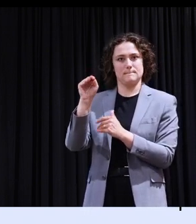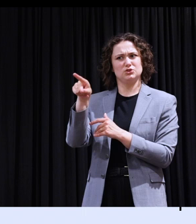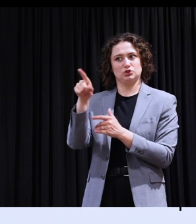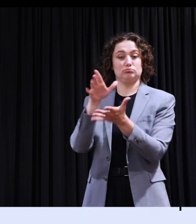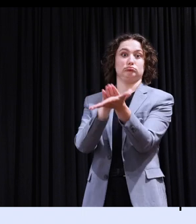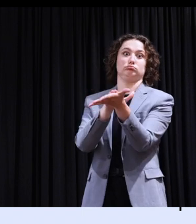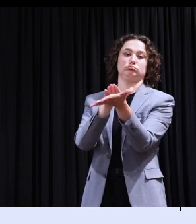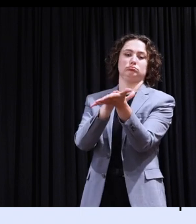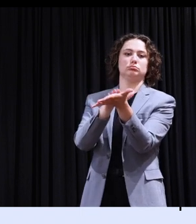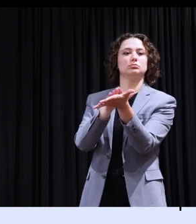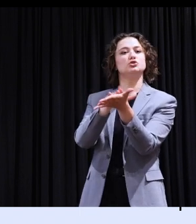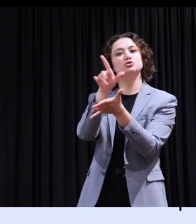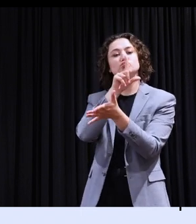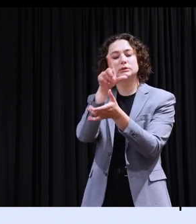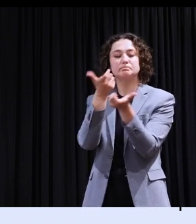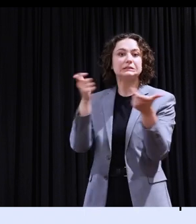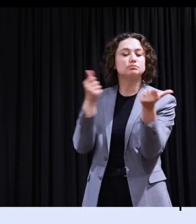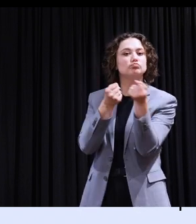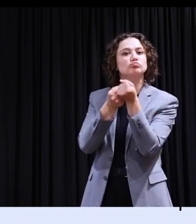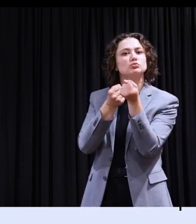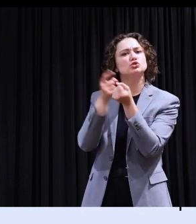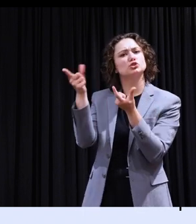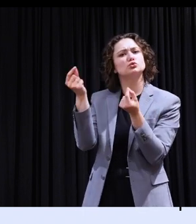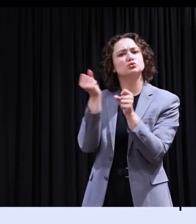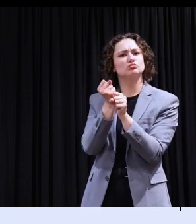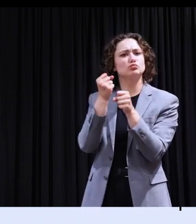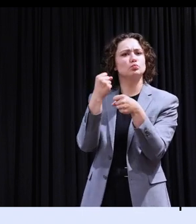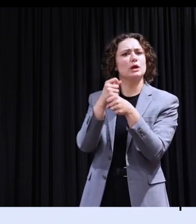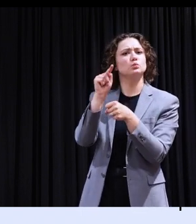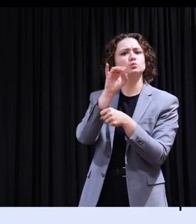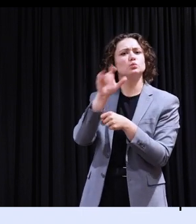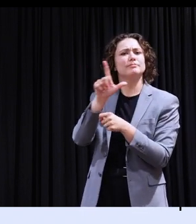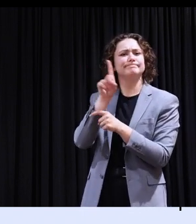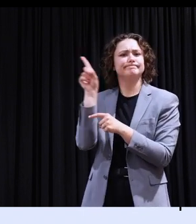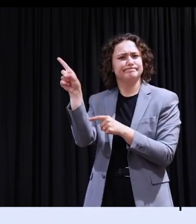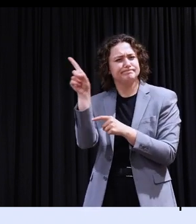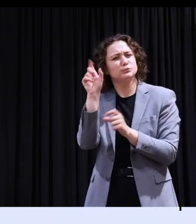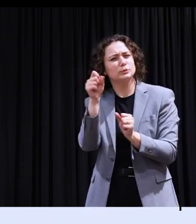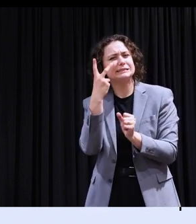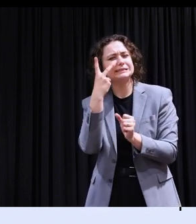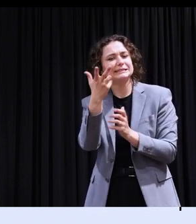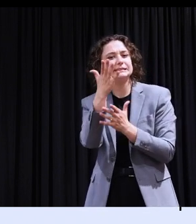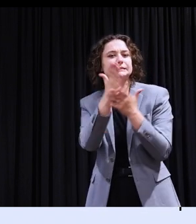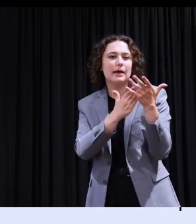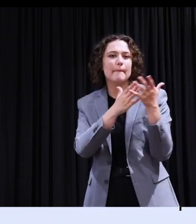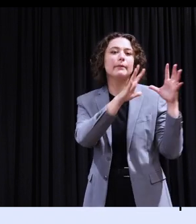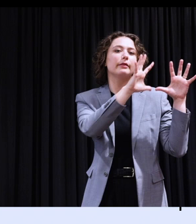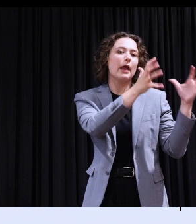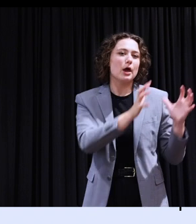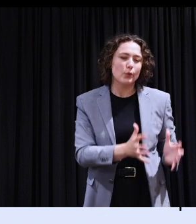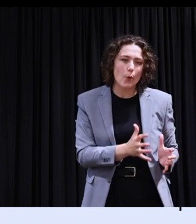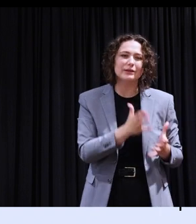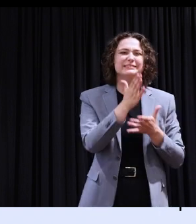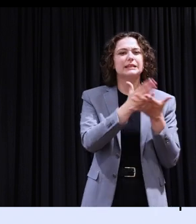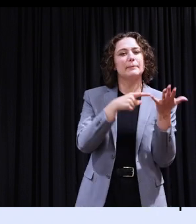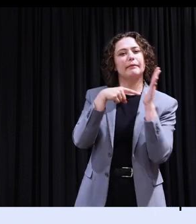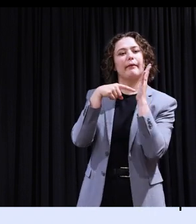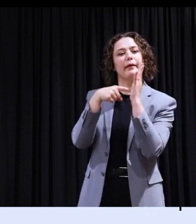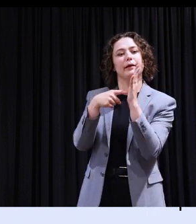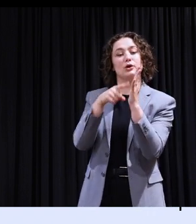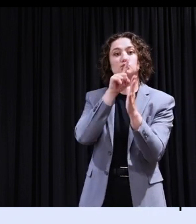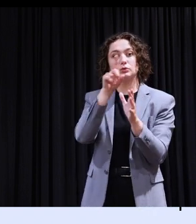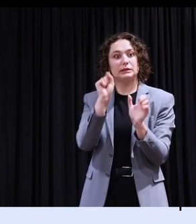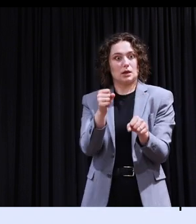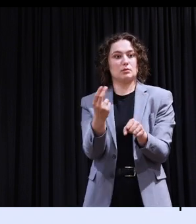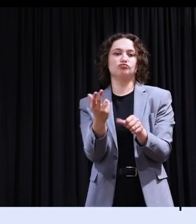My EJ screening tool. And on this page, you can see some of the categories and indicators that allow you to really utilize this